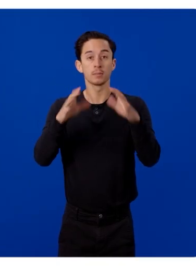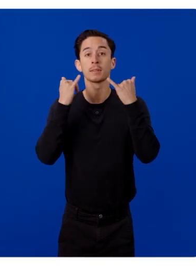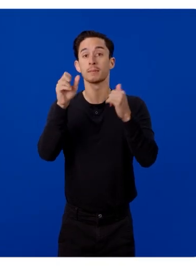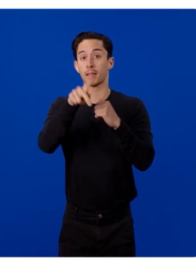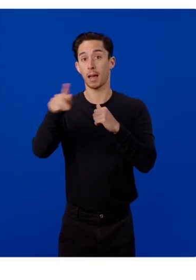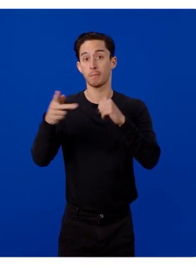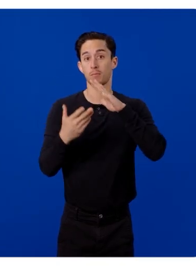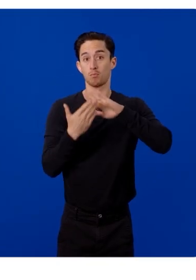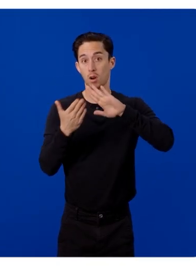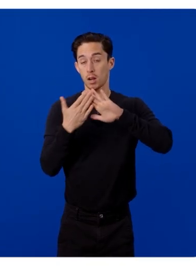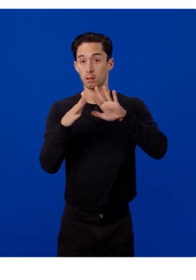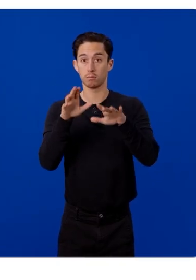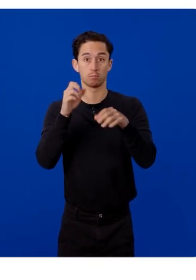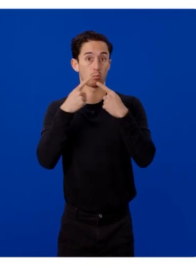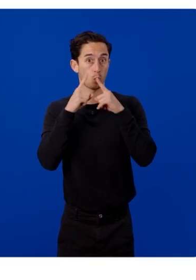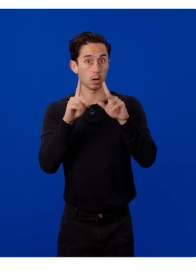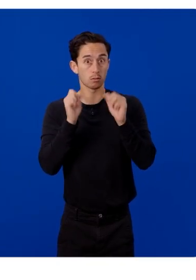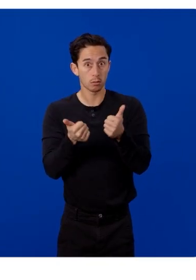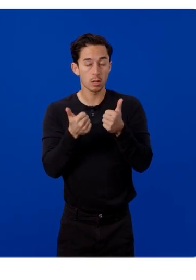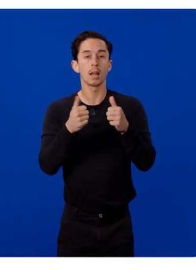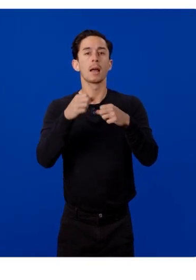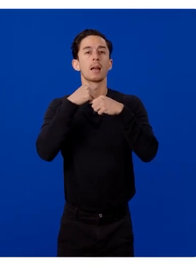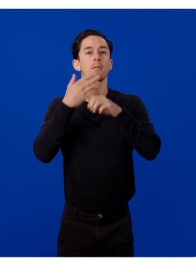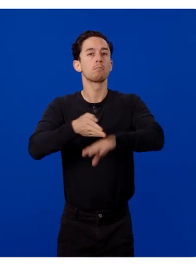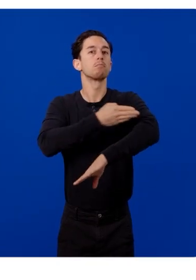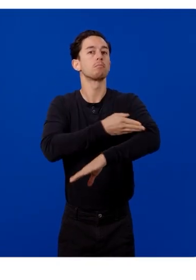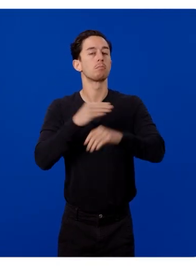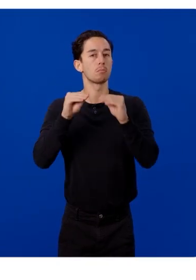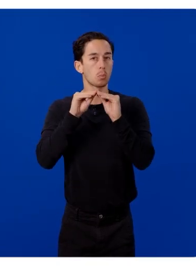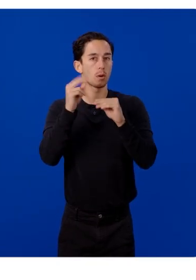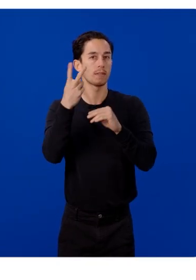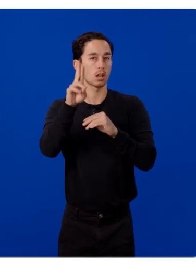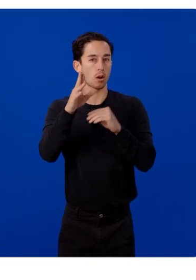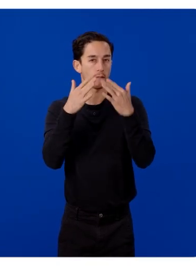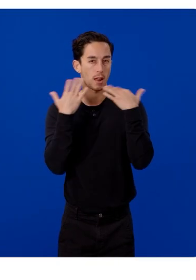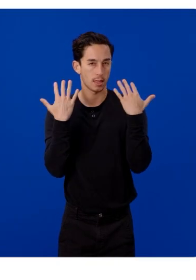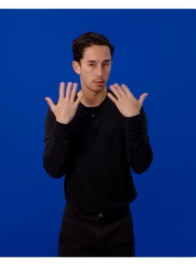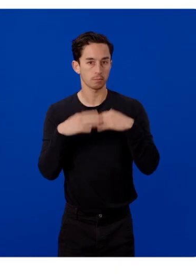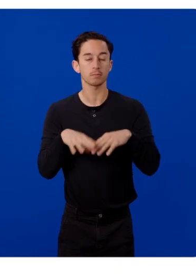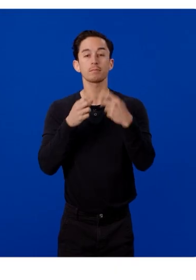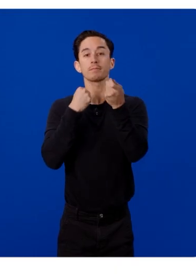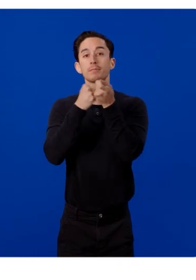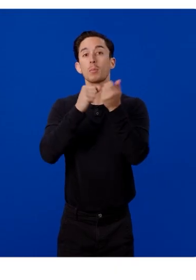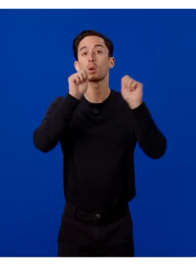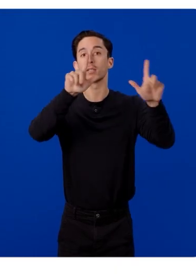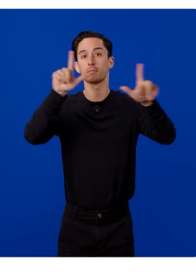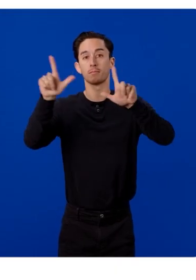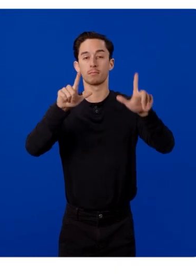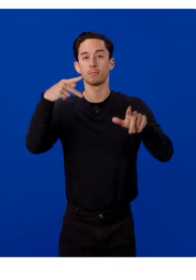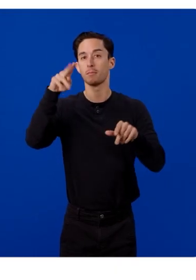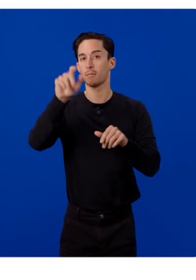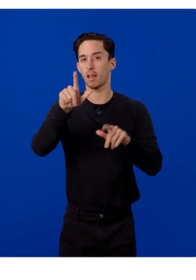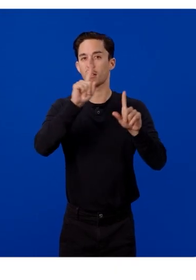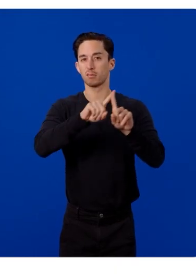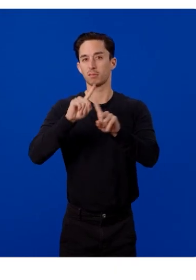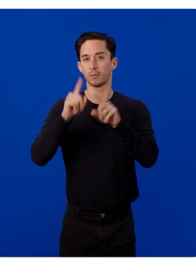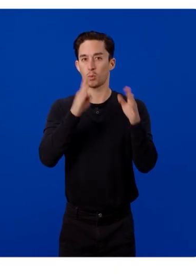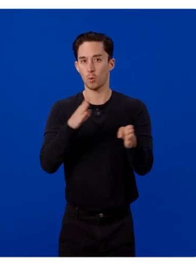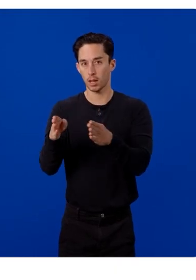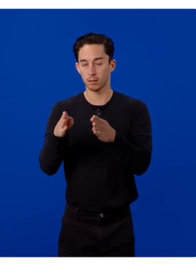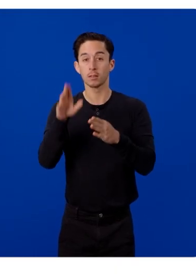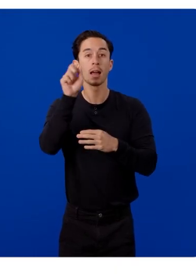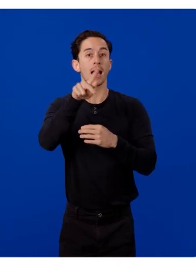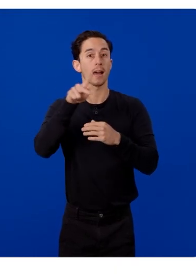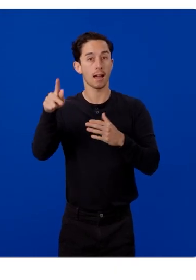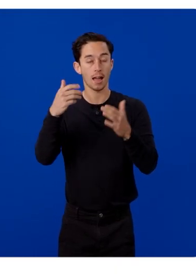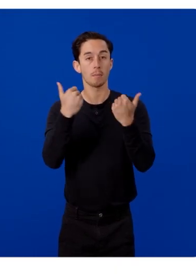running, let's work on making it more VR friendly. MetaQuest supports panels in different ways. Your app can coexist with